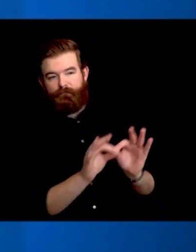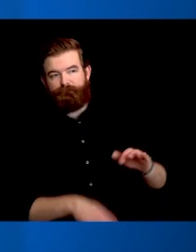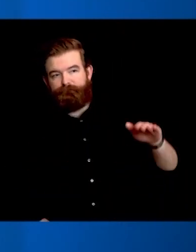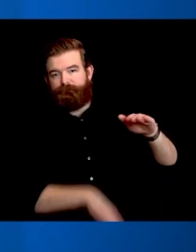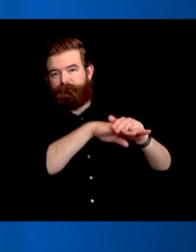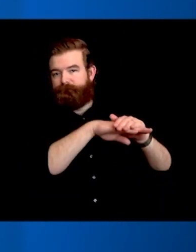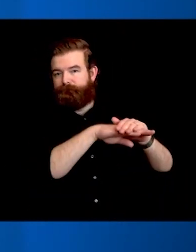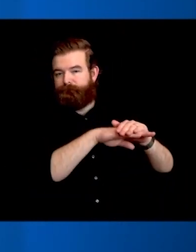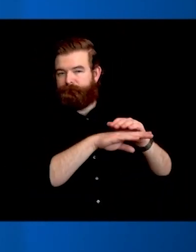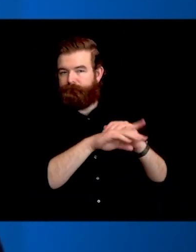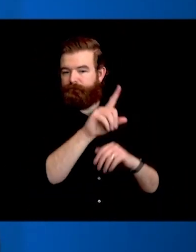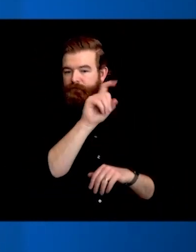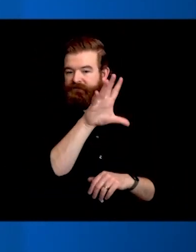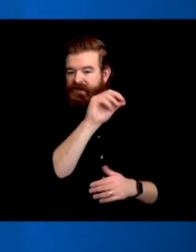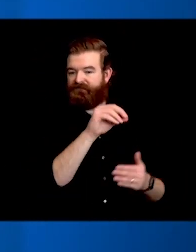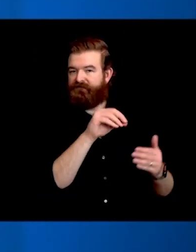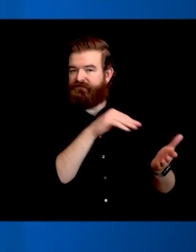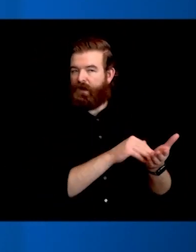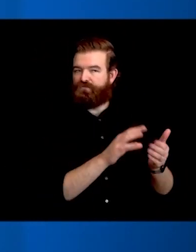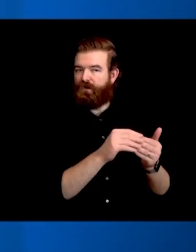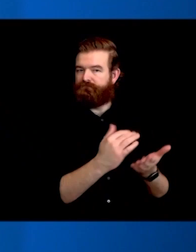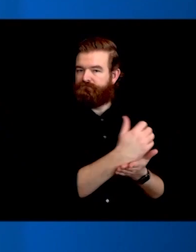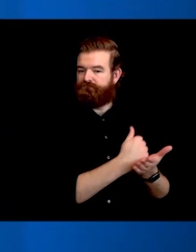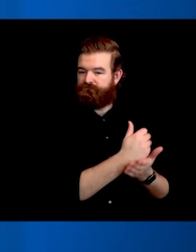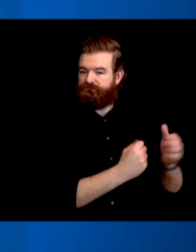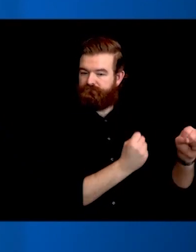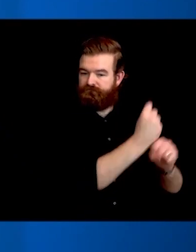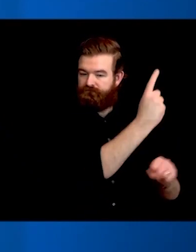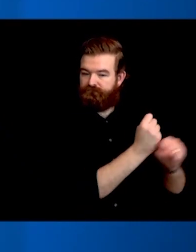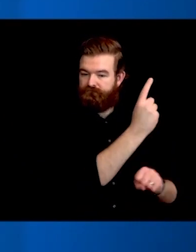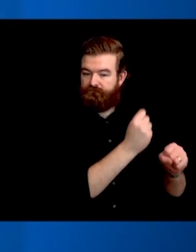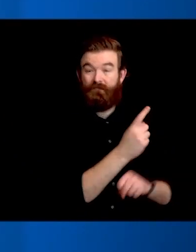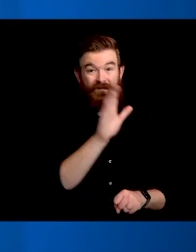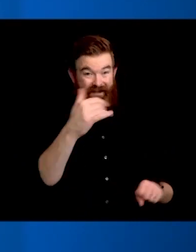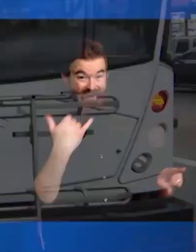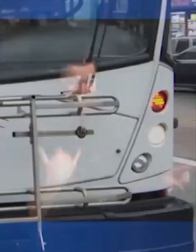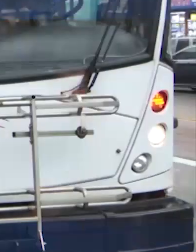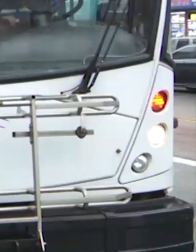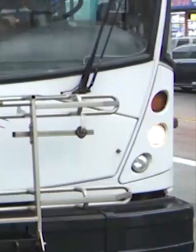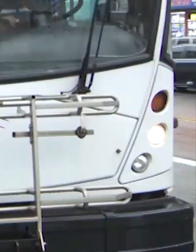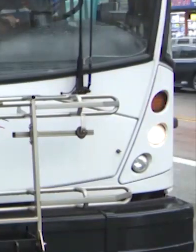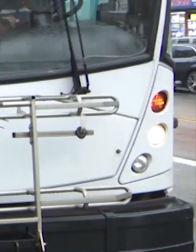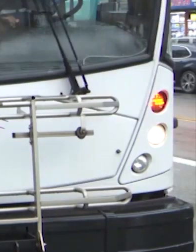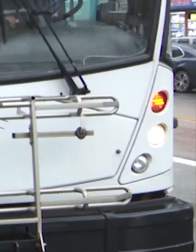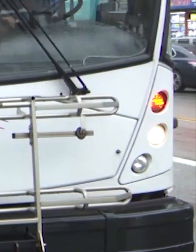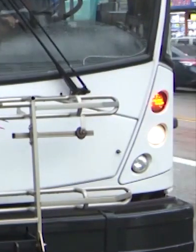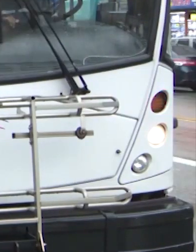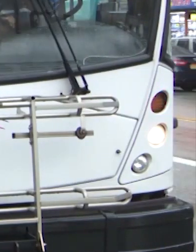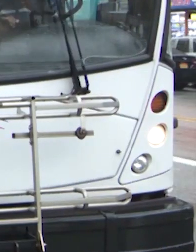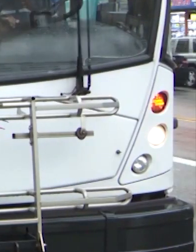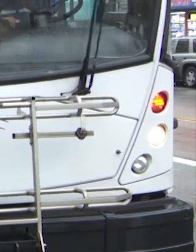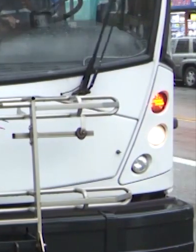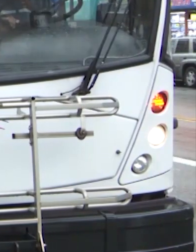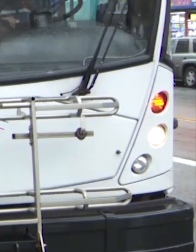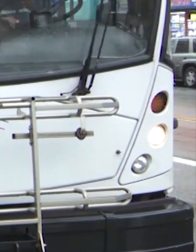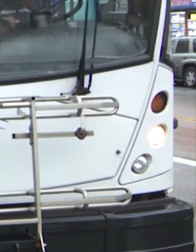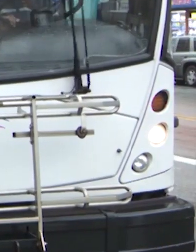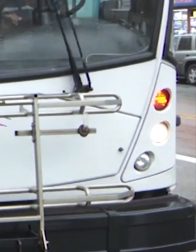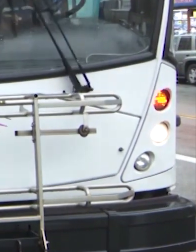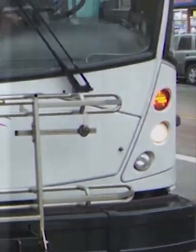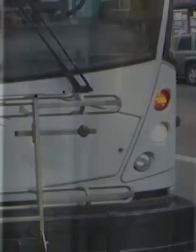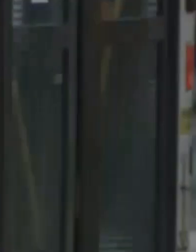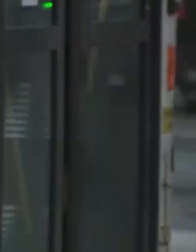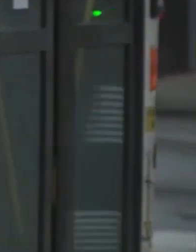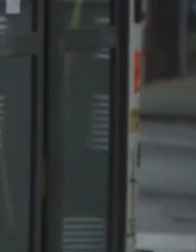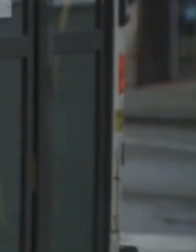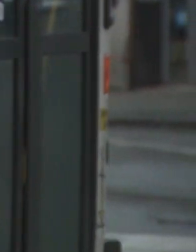credit bigger to allow you to recoup more of the costs of childcare. NJ Transit wouldn't raise fares, but the agency would